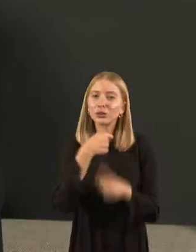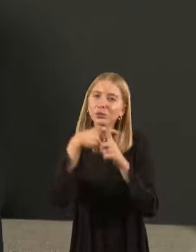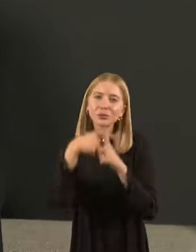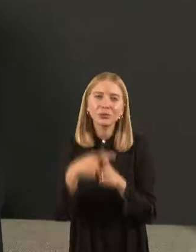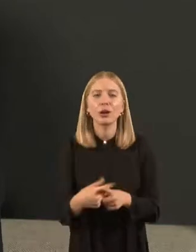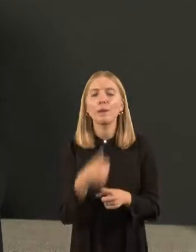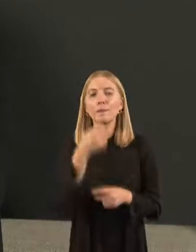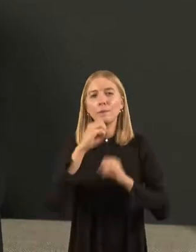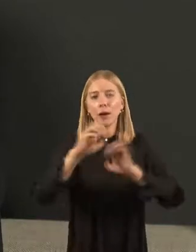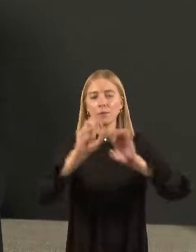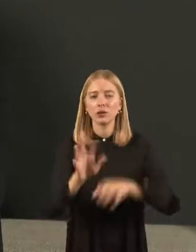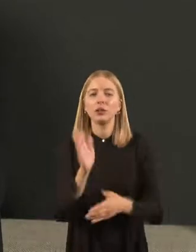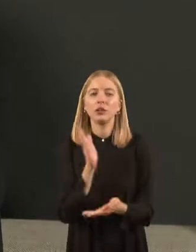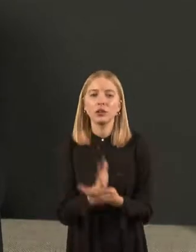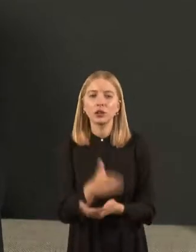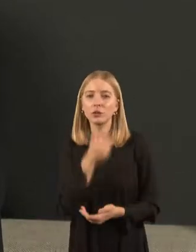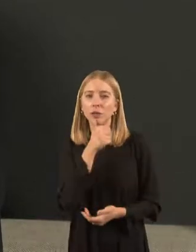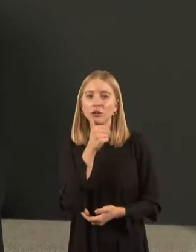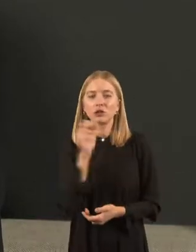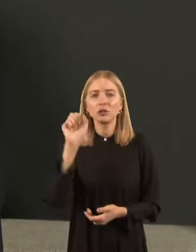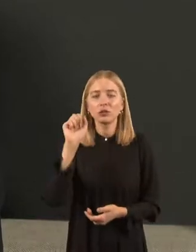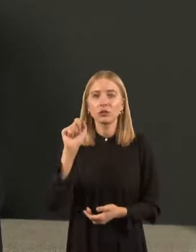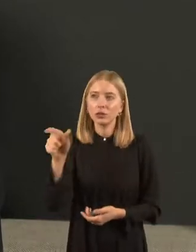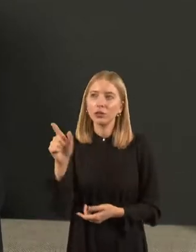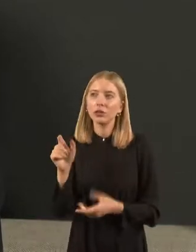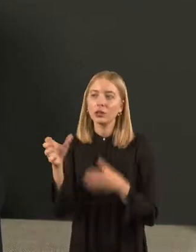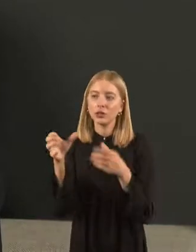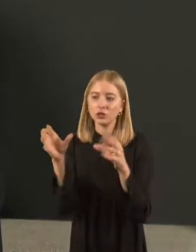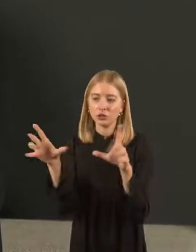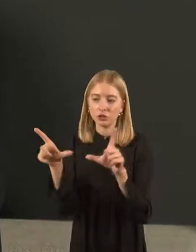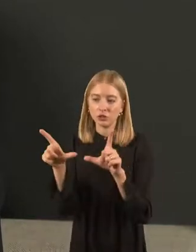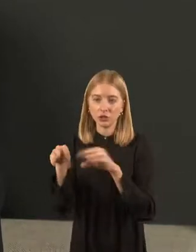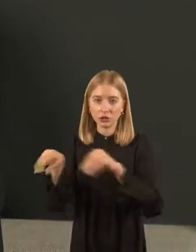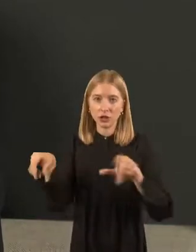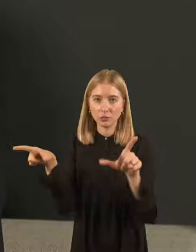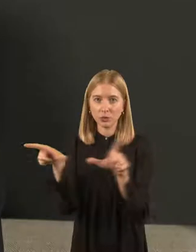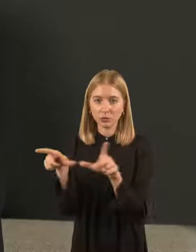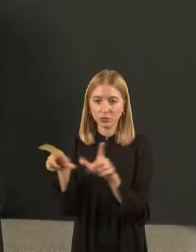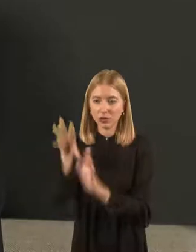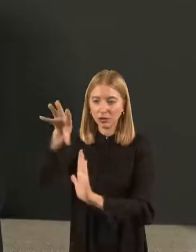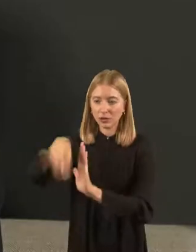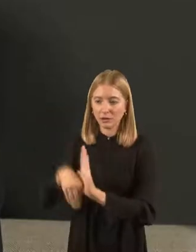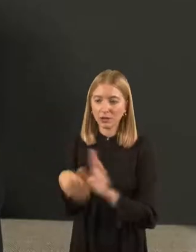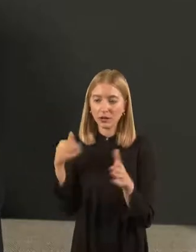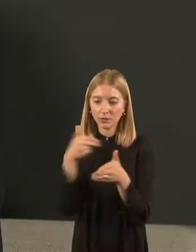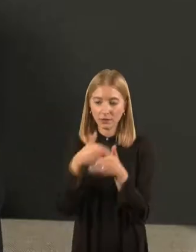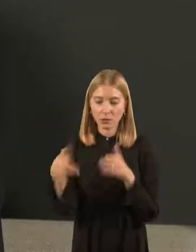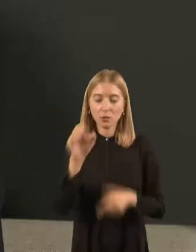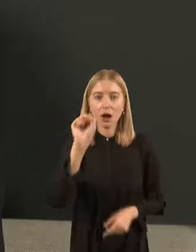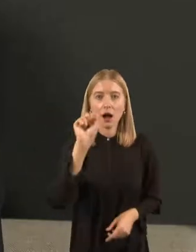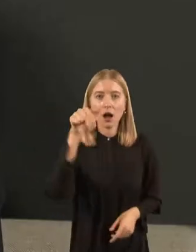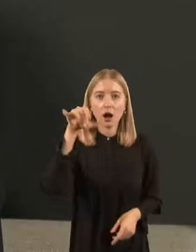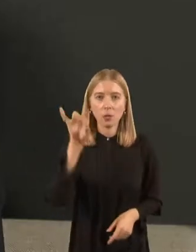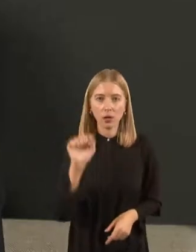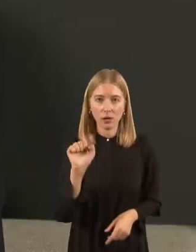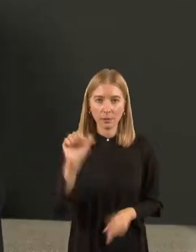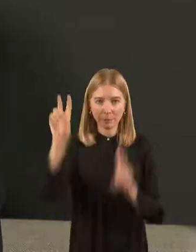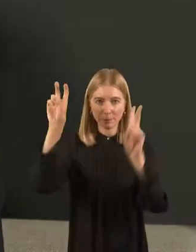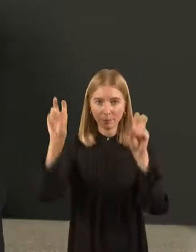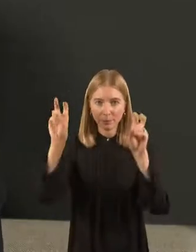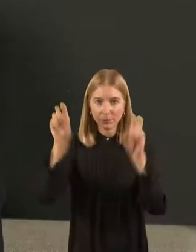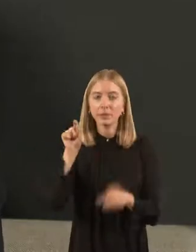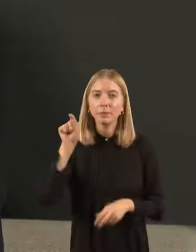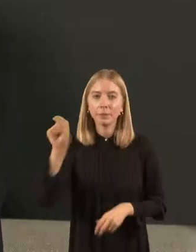plan our decarbonization strategy. We do have some positive examples. For example,